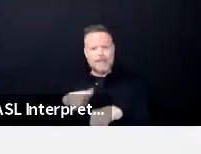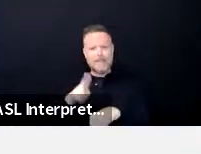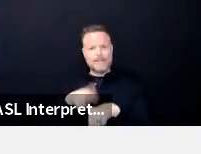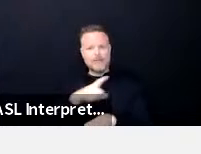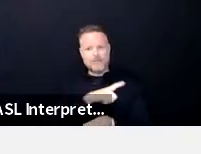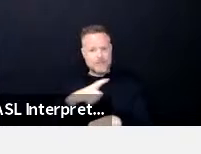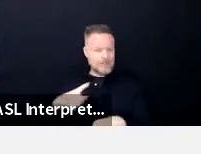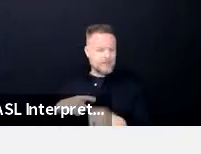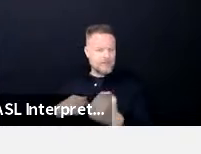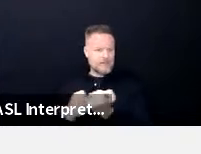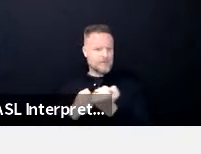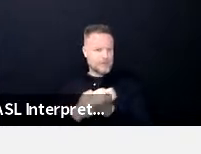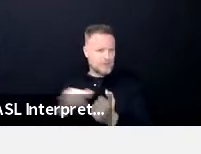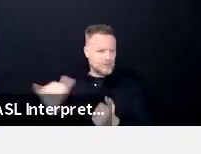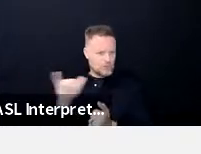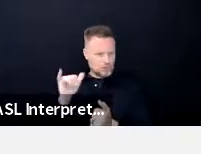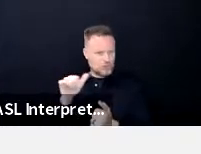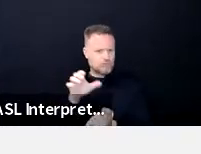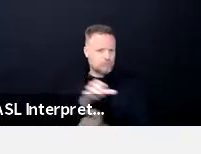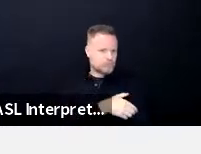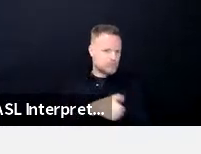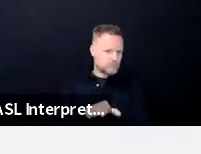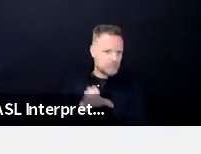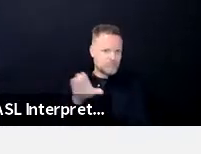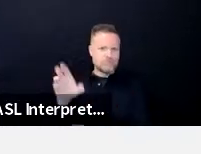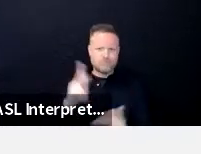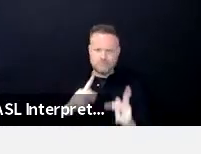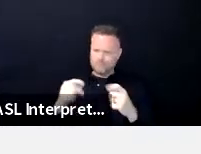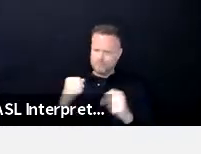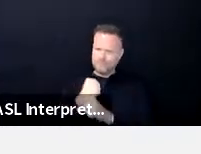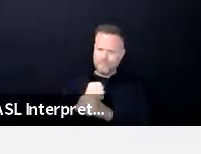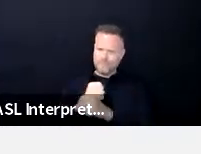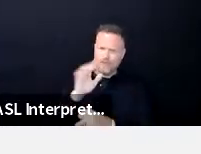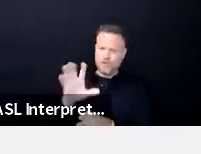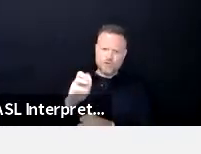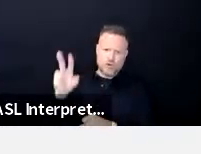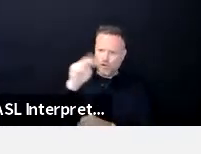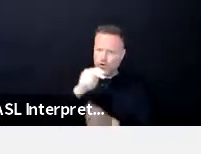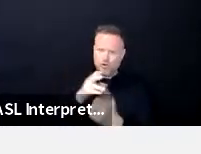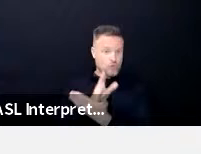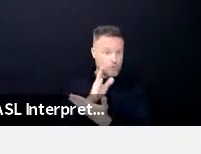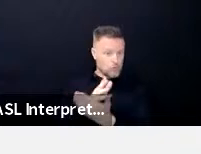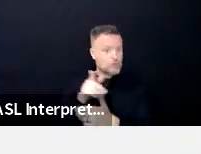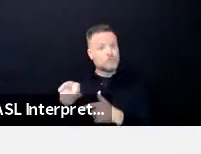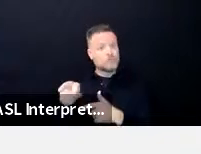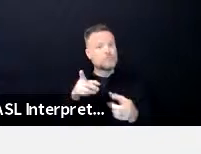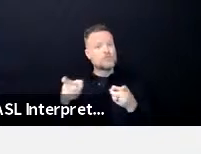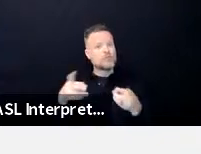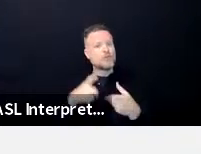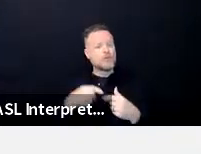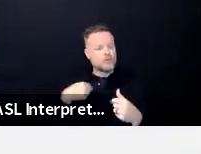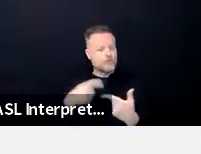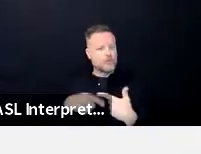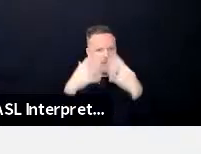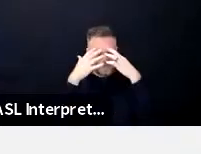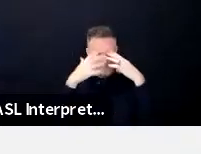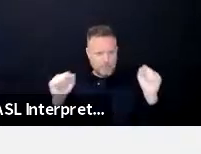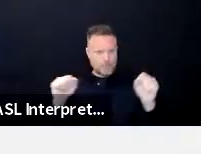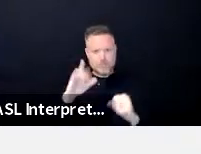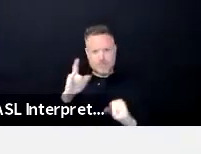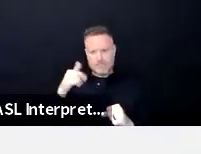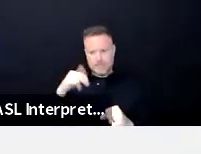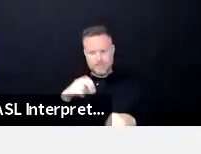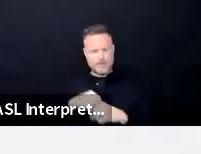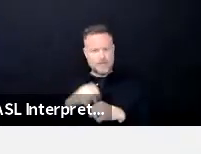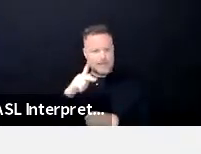advocacy and empowered tenants and asylum seekers to fight for their rights. She has also directed a presidential campaign in Kansas, founded